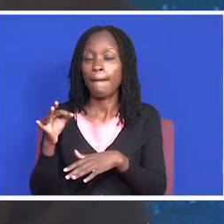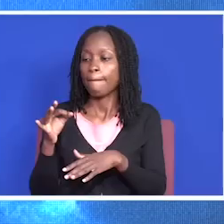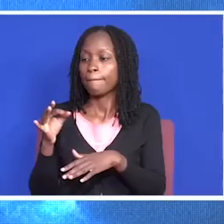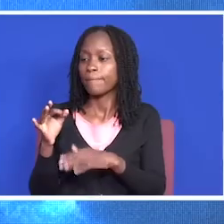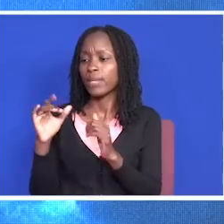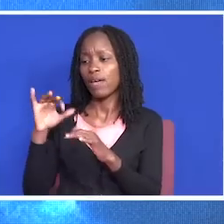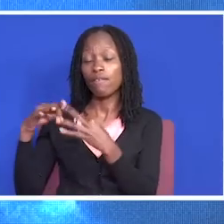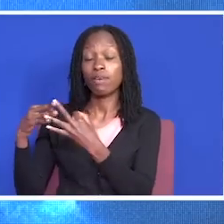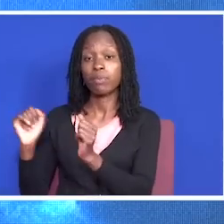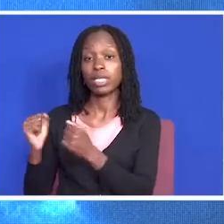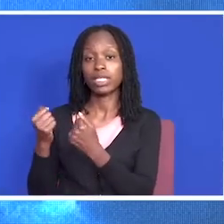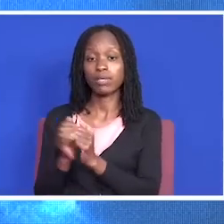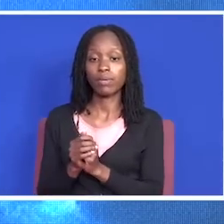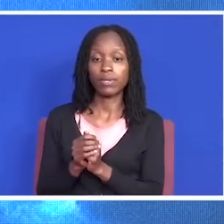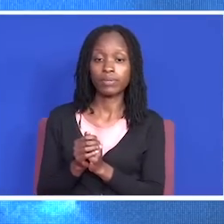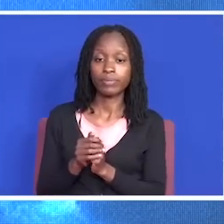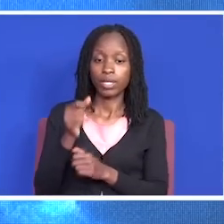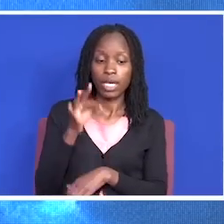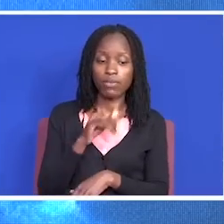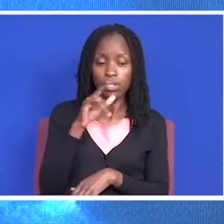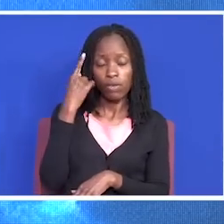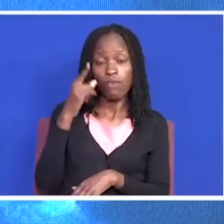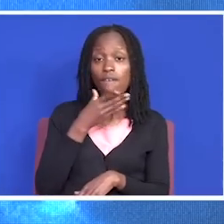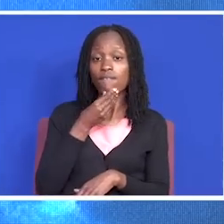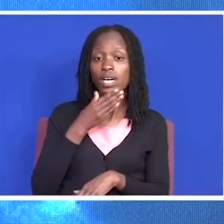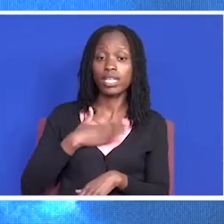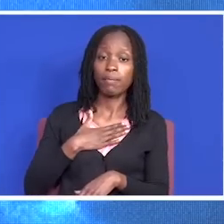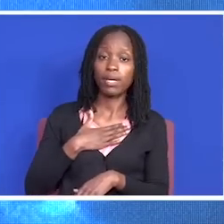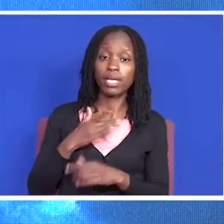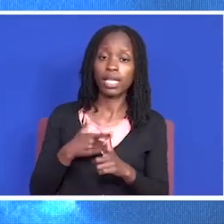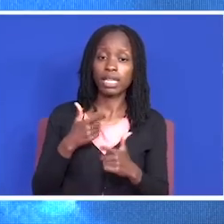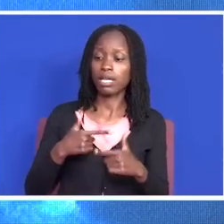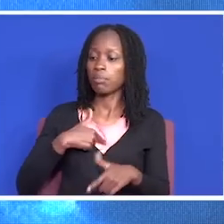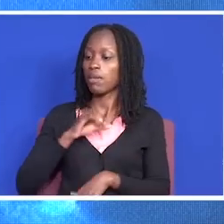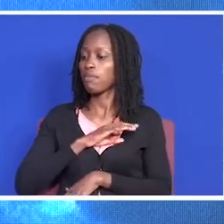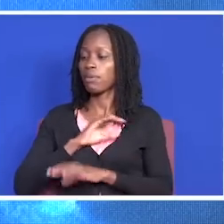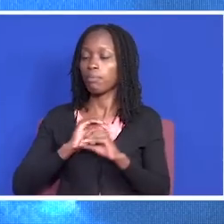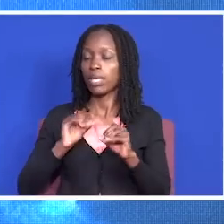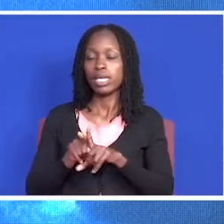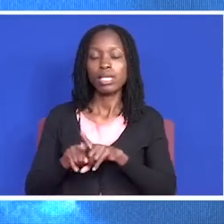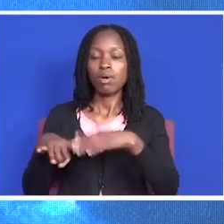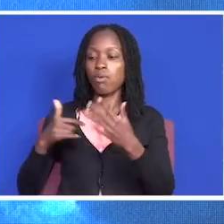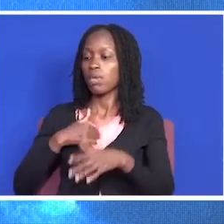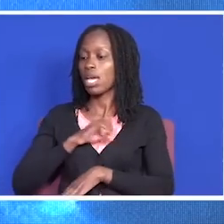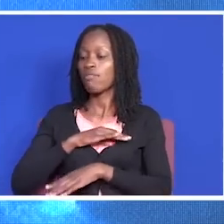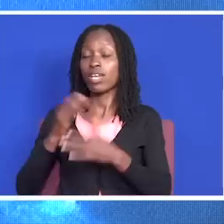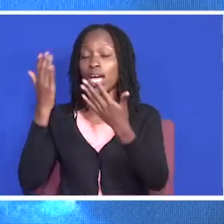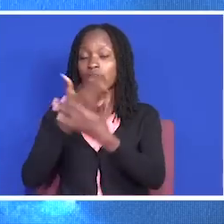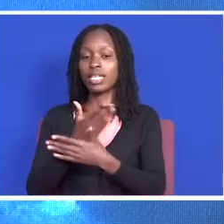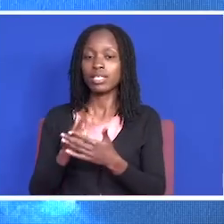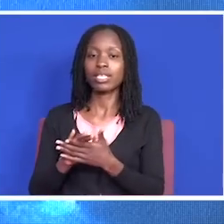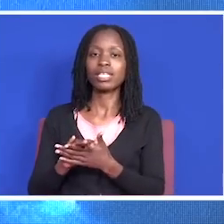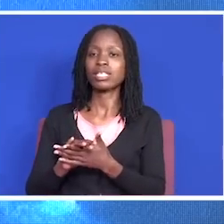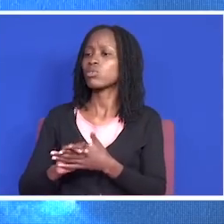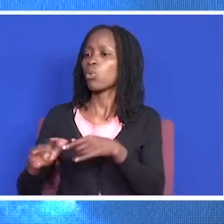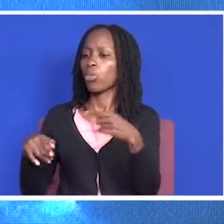security risk. If it was not my father, I would not feel afraid at night like I do. So it was